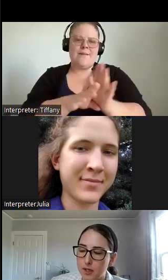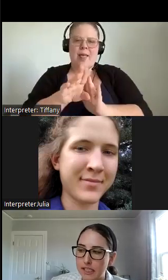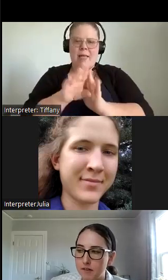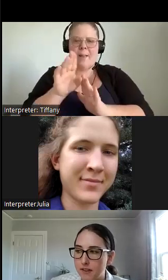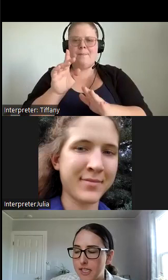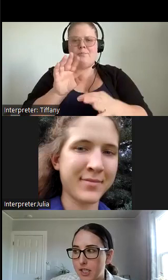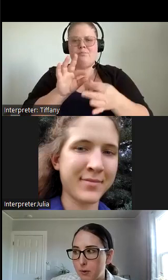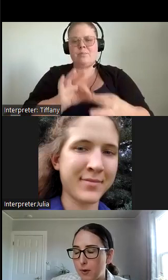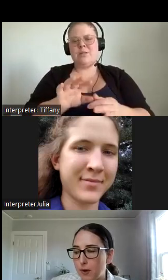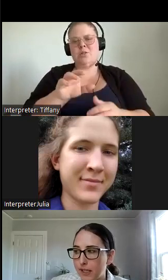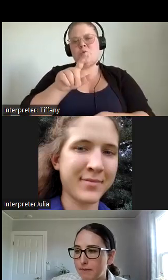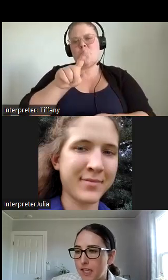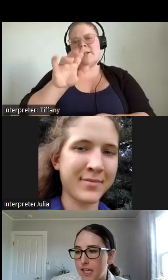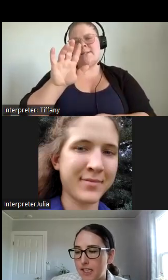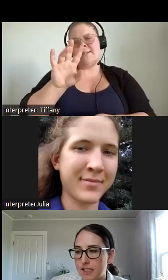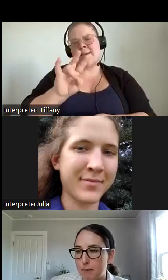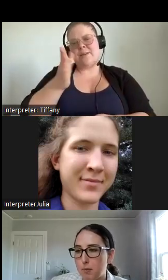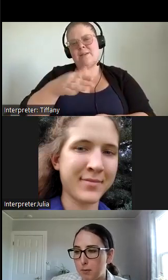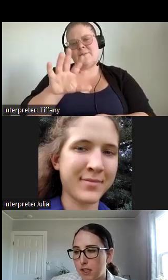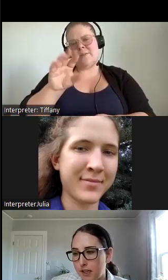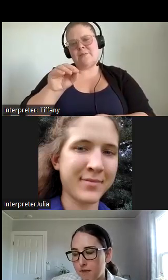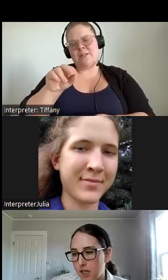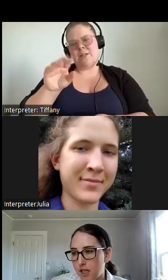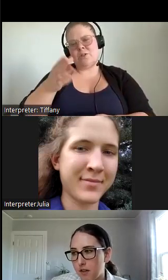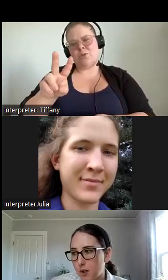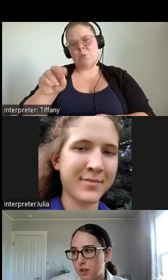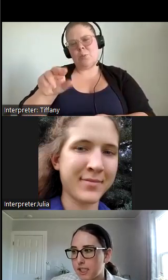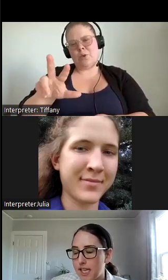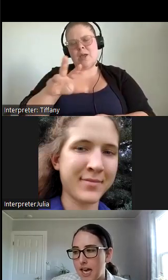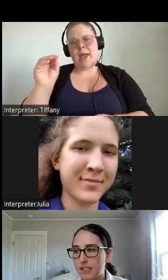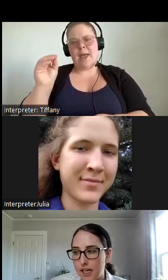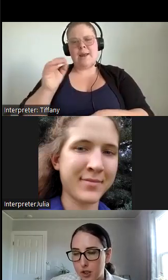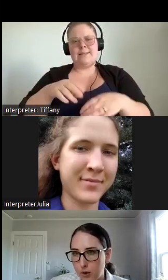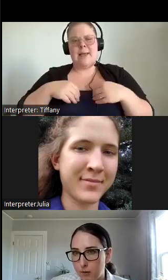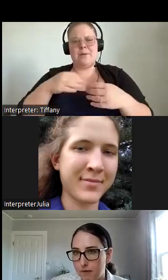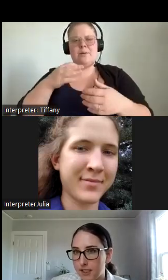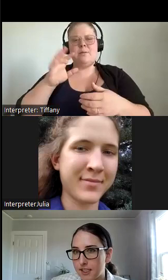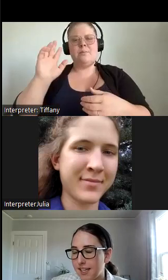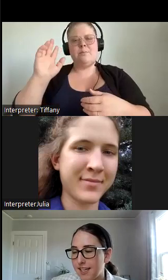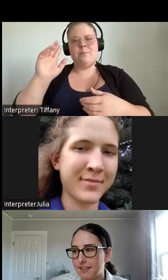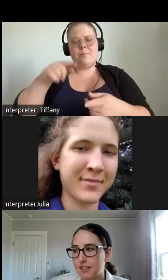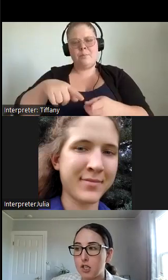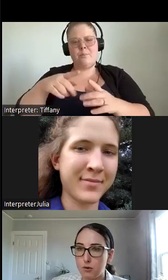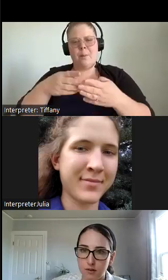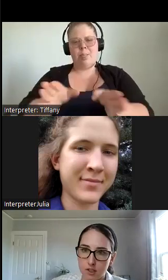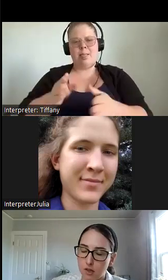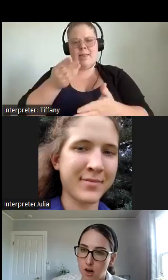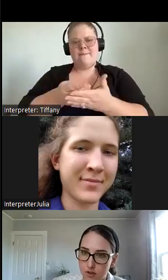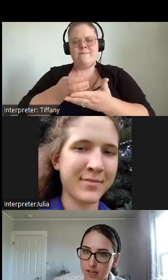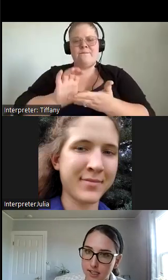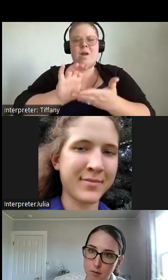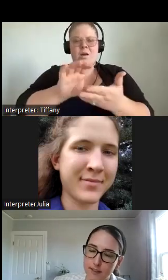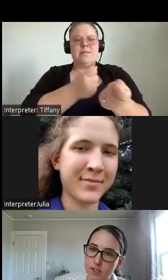Section 2750-203 and accept publicly funded individuals. And that statutory reference is the